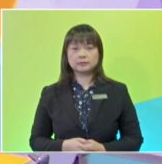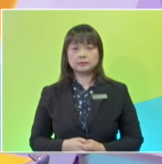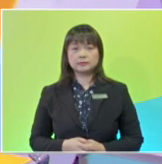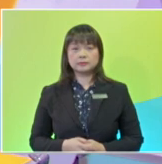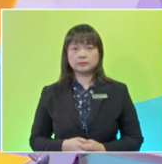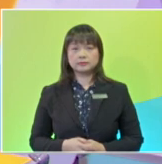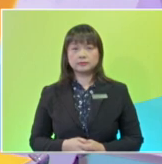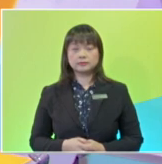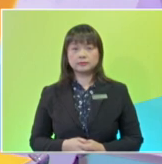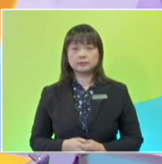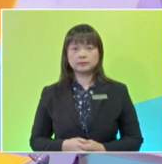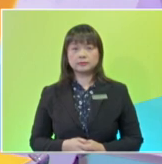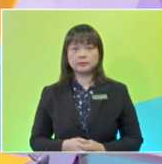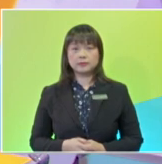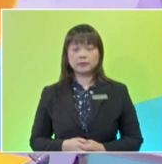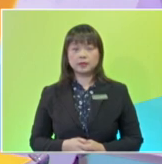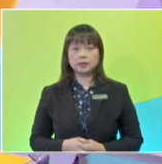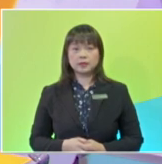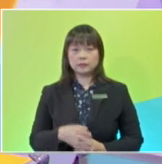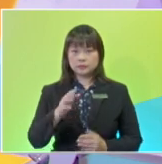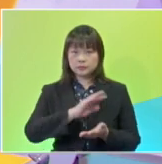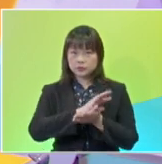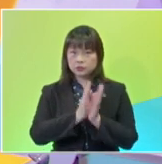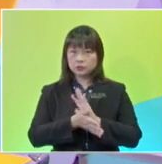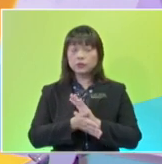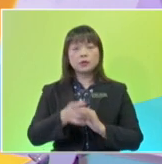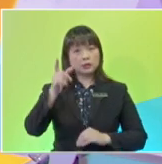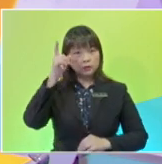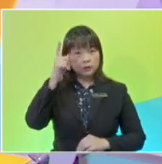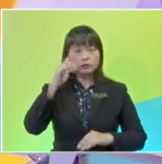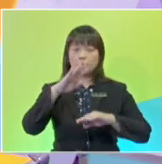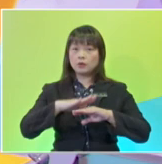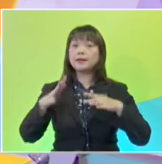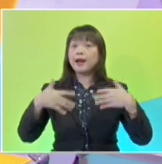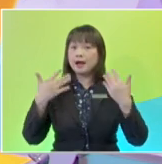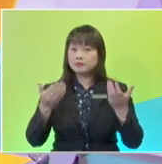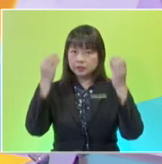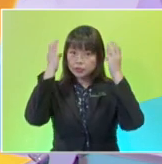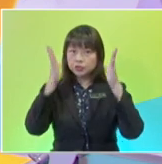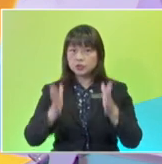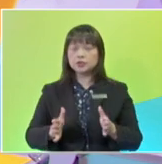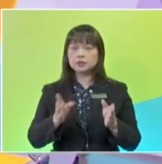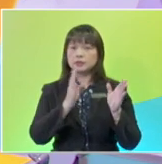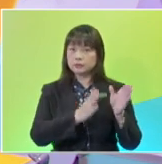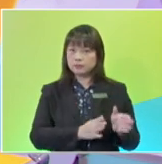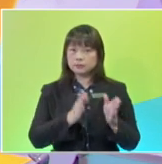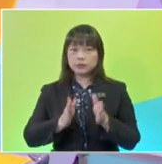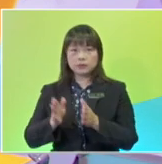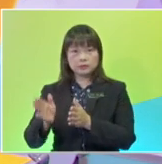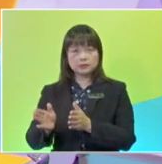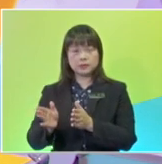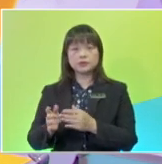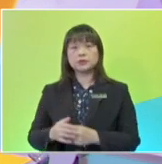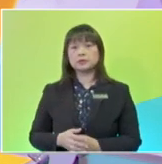try to separate it. Yes, so so this is a filter funnel. This is how we're going to do it, right? And then I have the filter